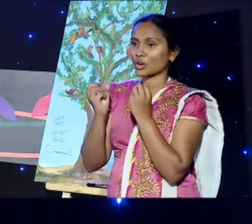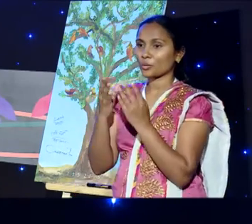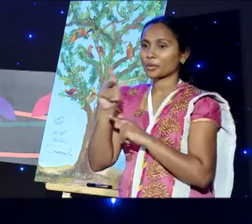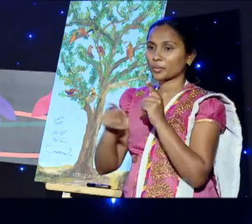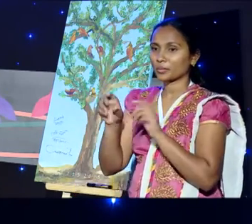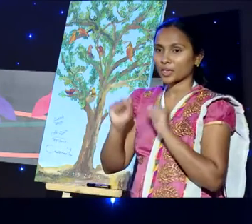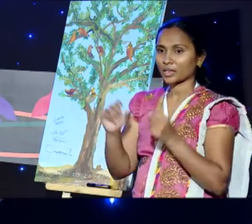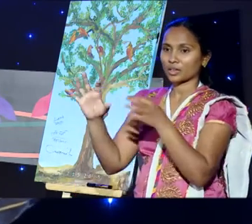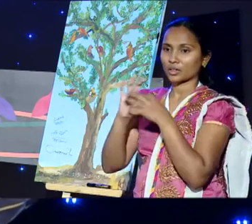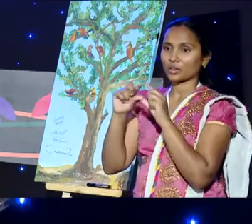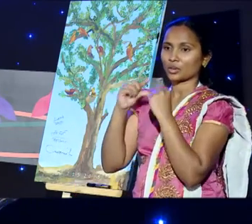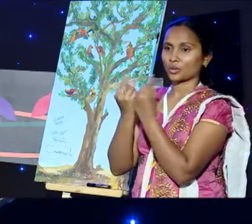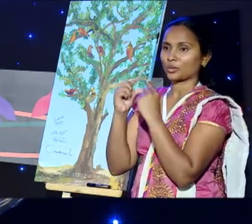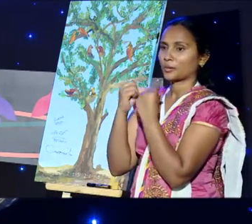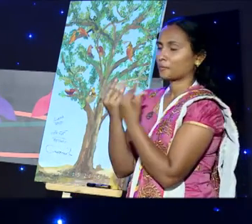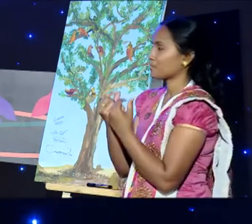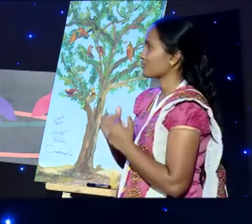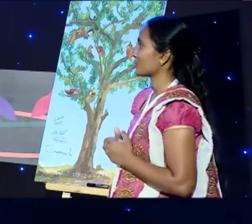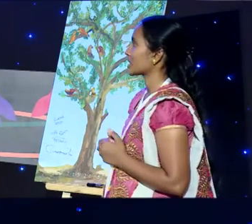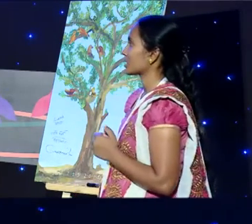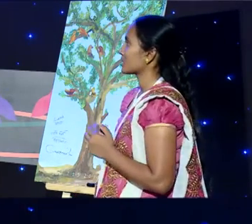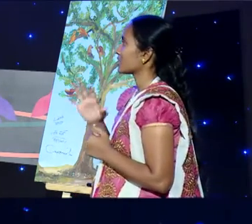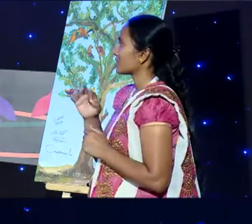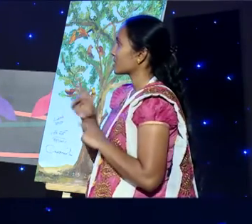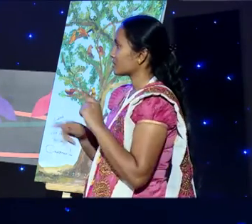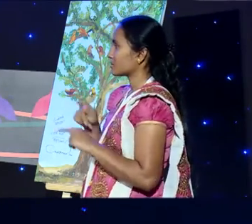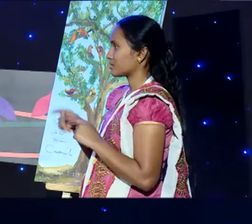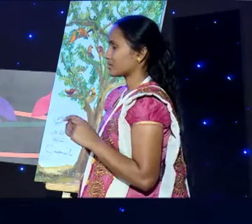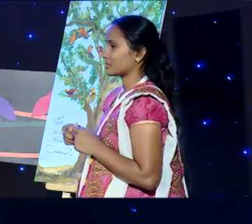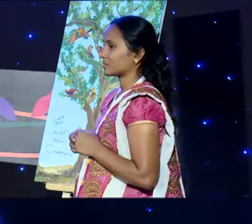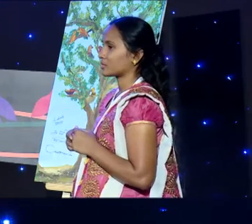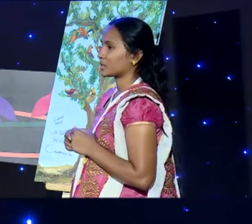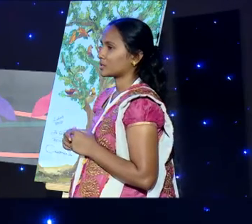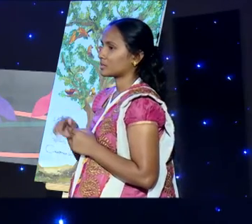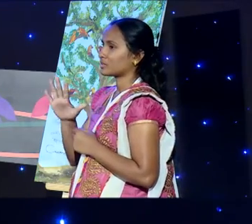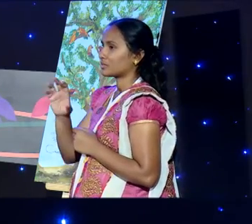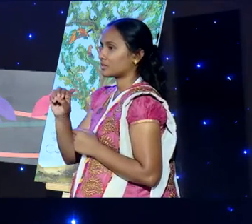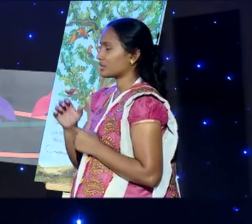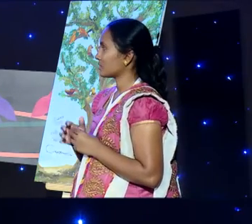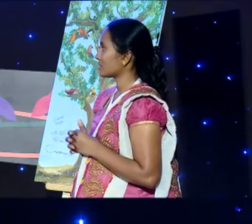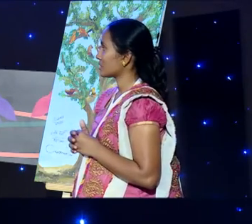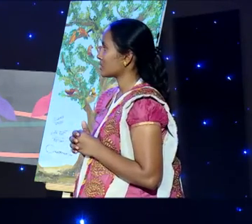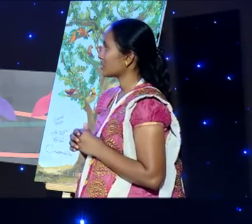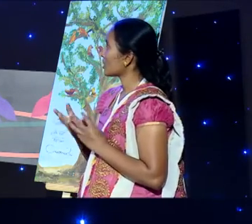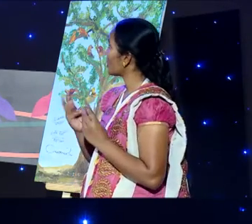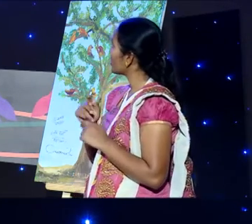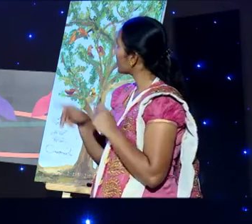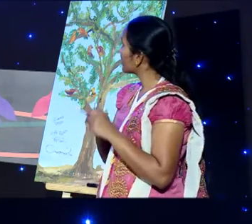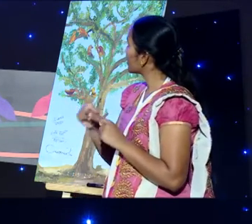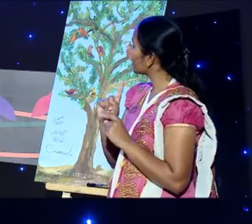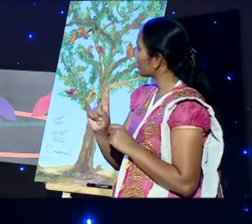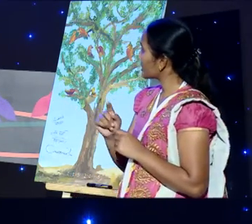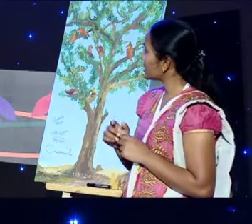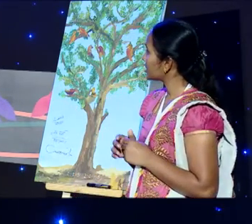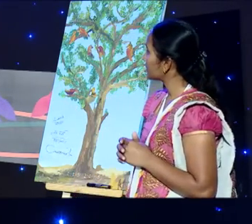one, it's called Sarnoff's Law. You would have 50 connections, of course. 1 to 50. How many in the 1 to 1? So this